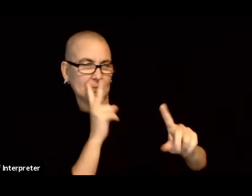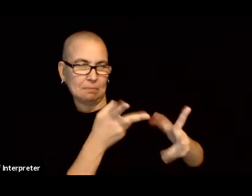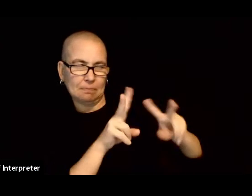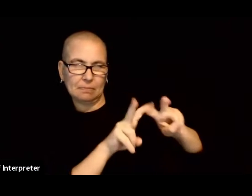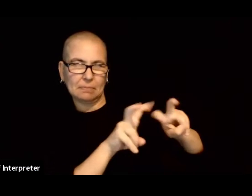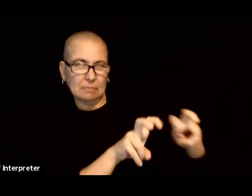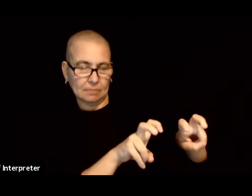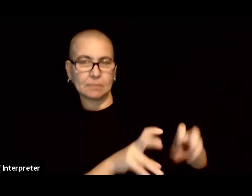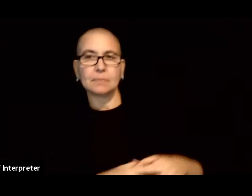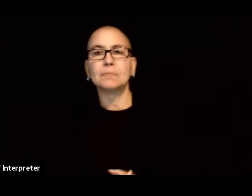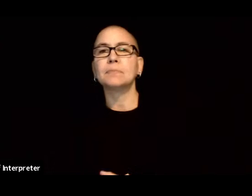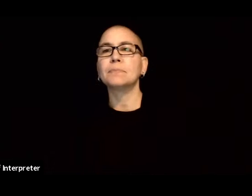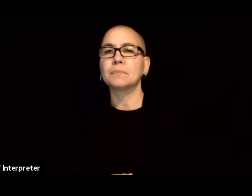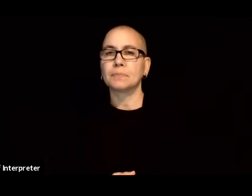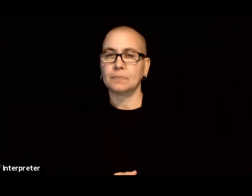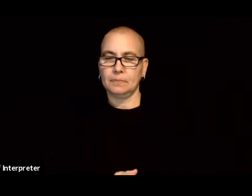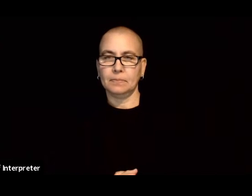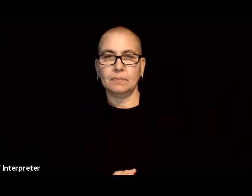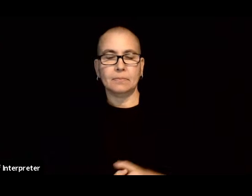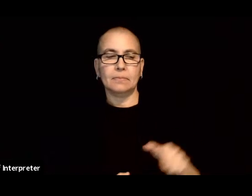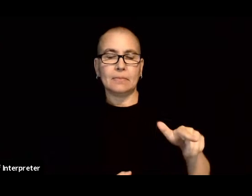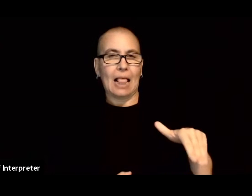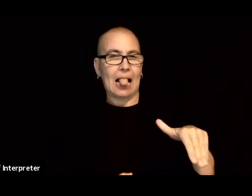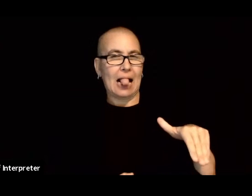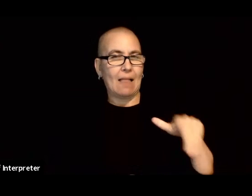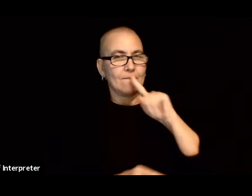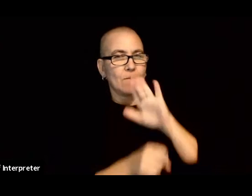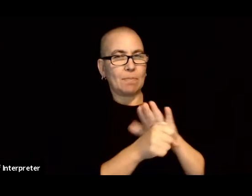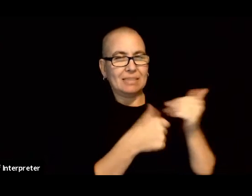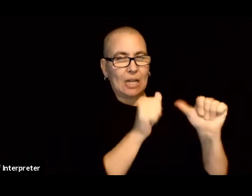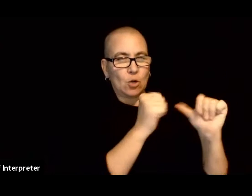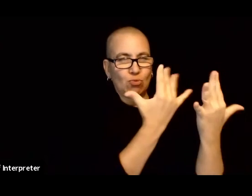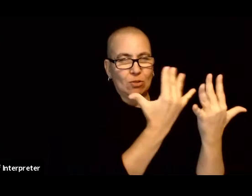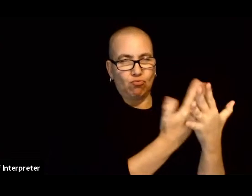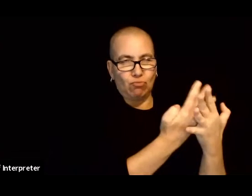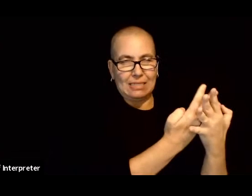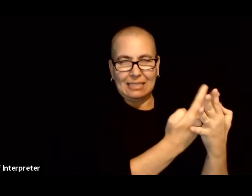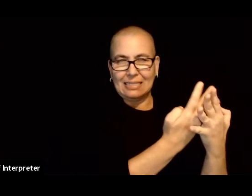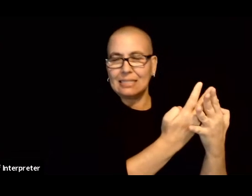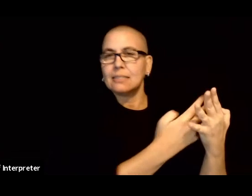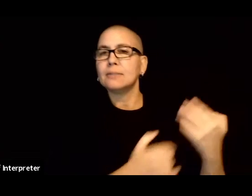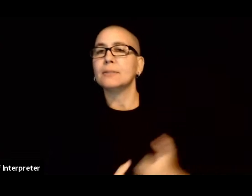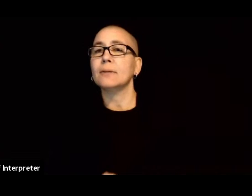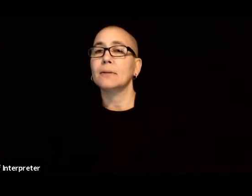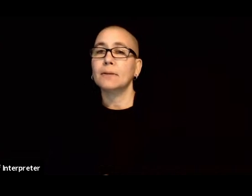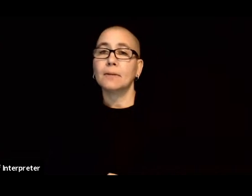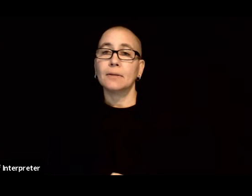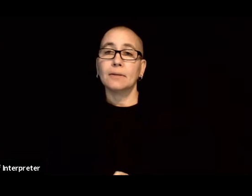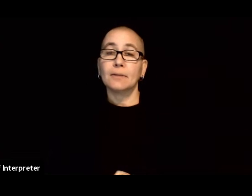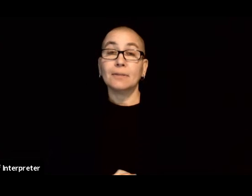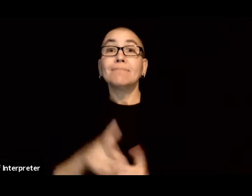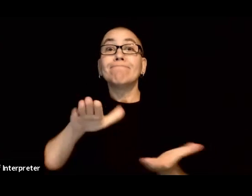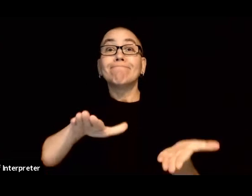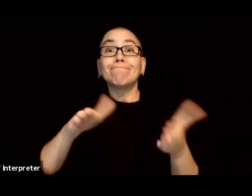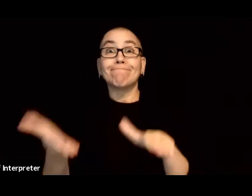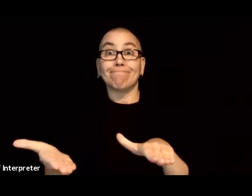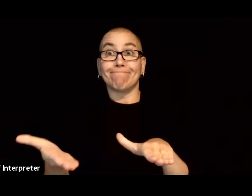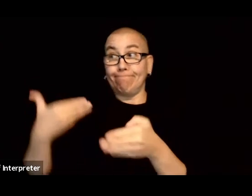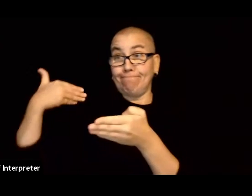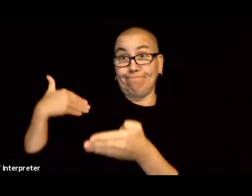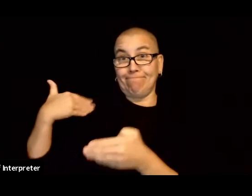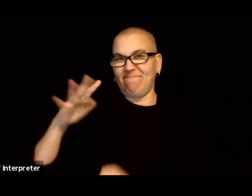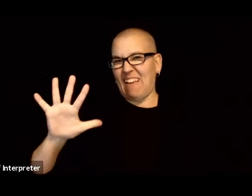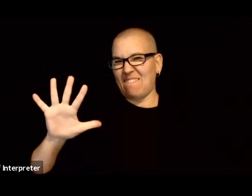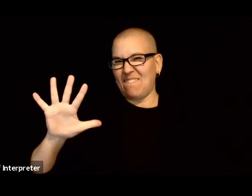2,239 deaths in Minnesota. This is up 5 from the day prior. Saturday, we also added 5 deaths, and